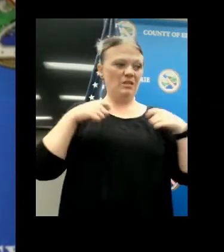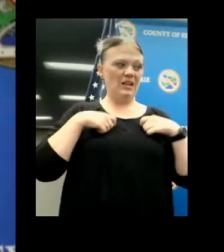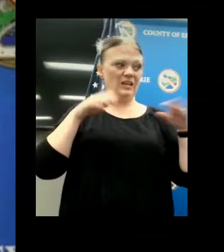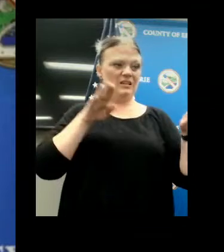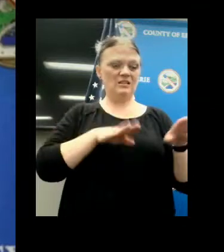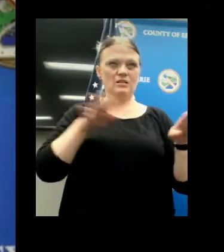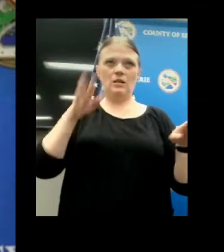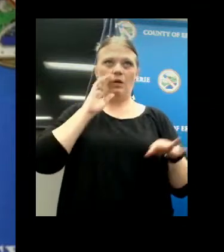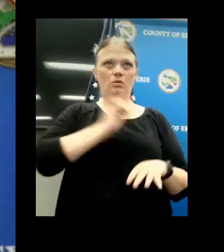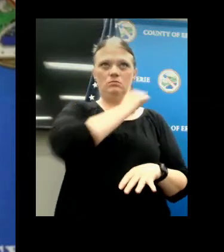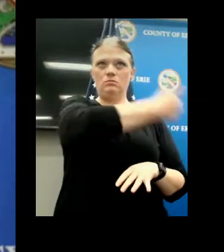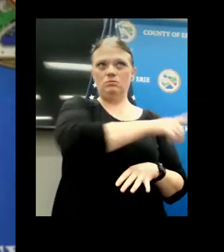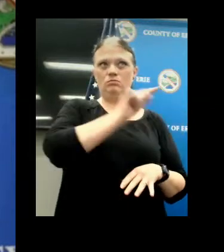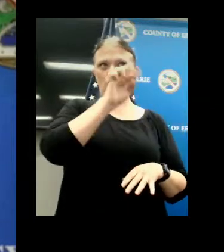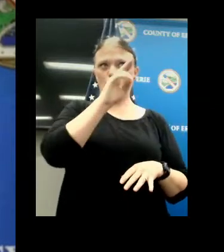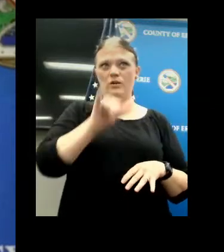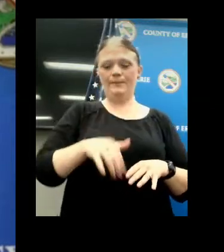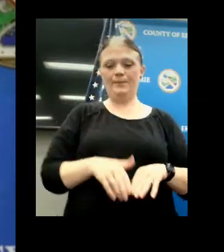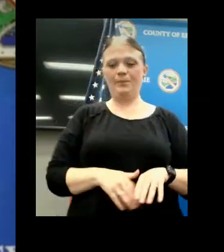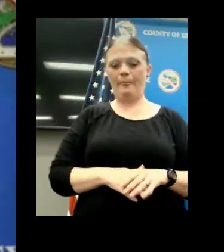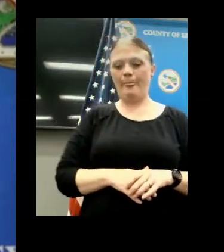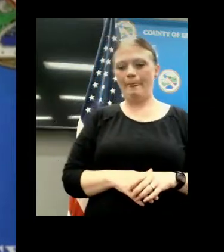really... turn that over to Troy.